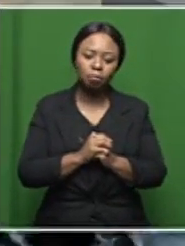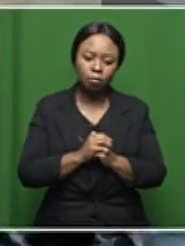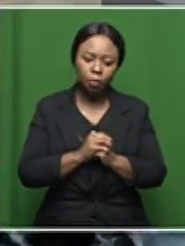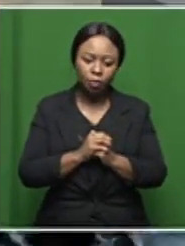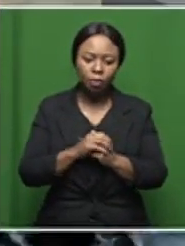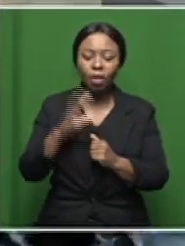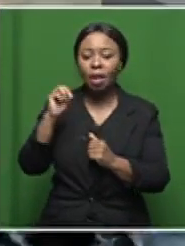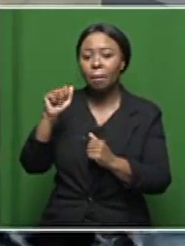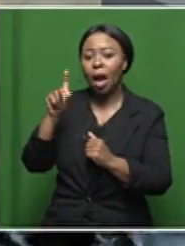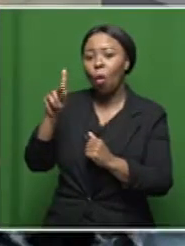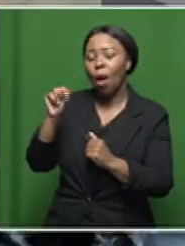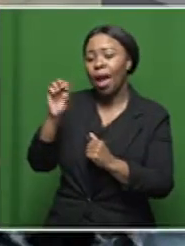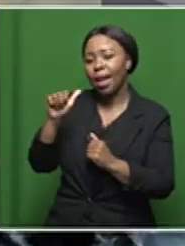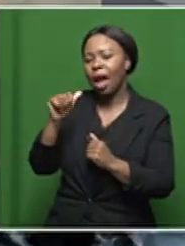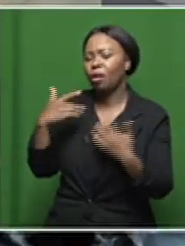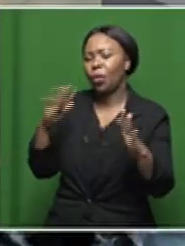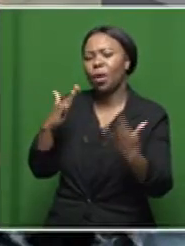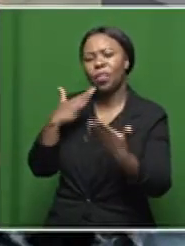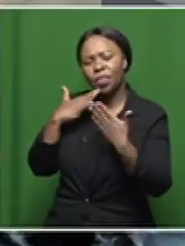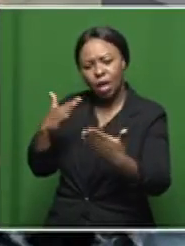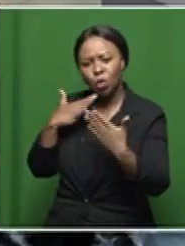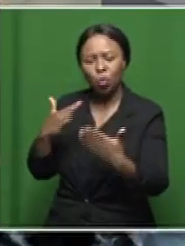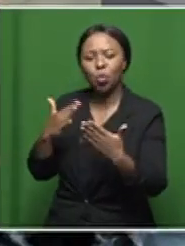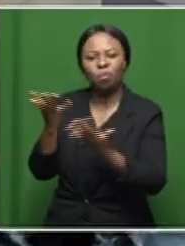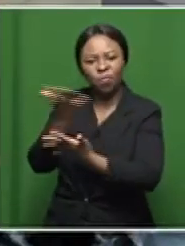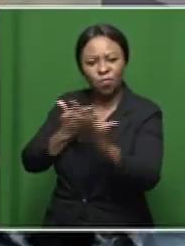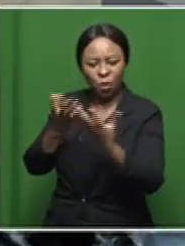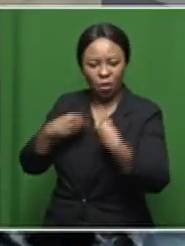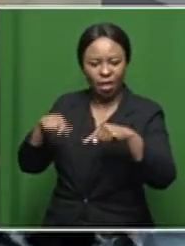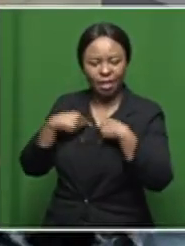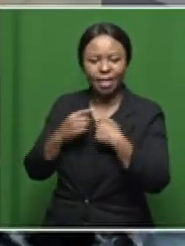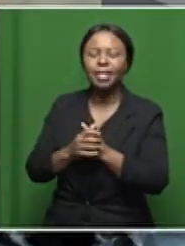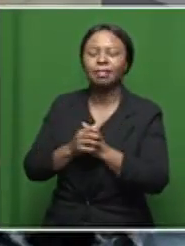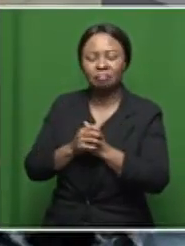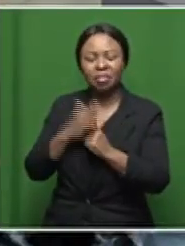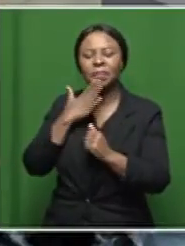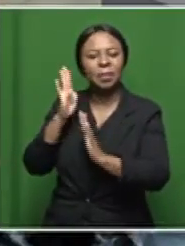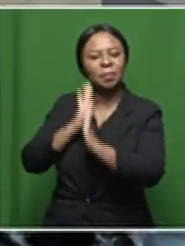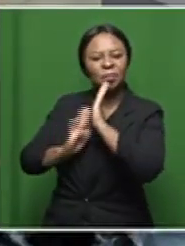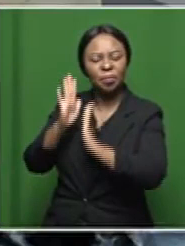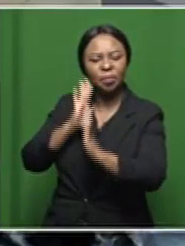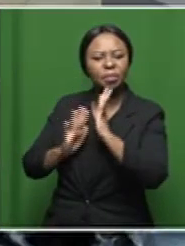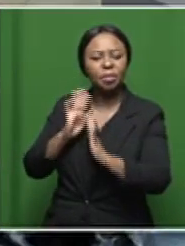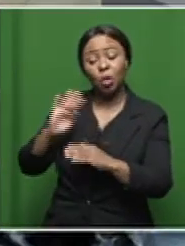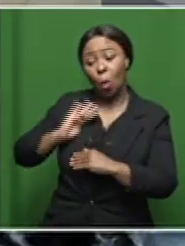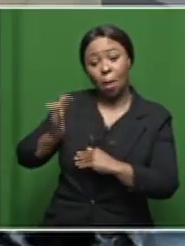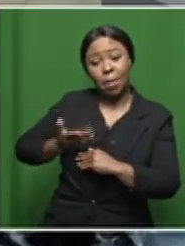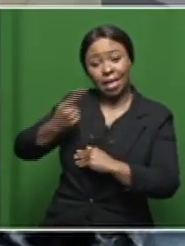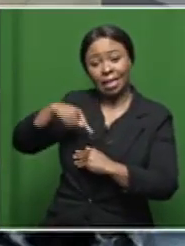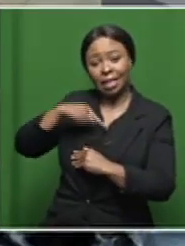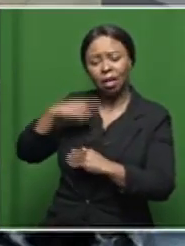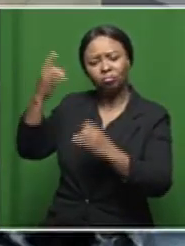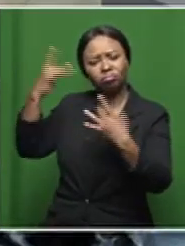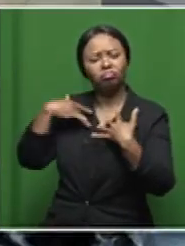Mankwana, thank you so much for talking to us. Tell me, as women, we are told